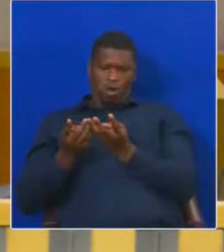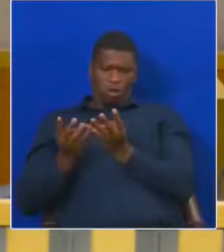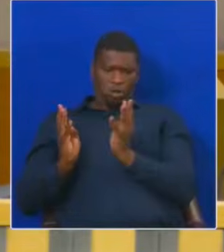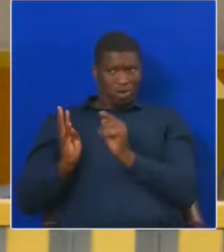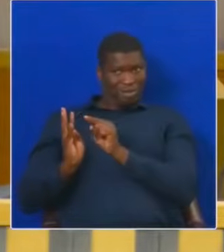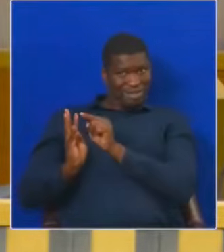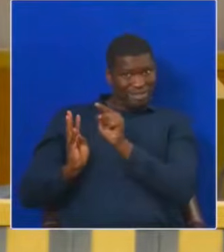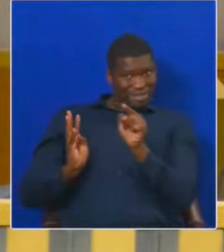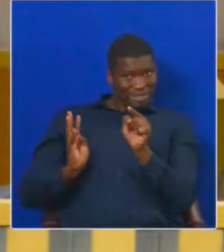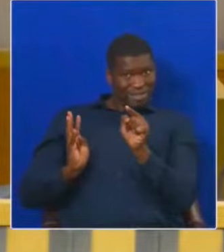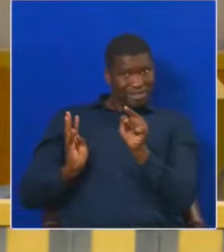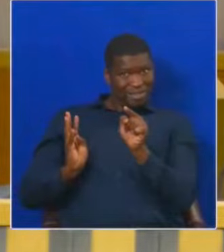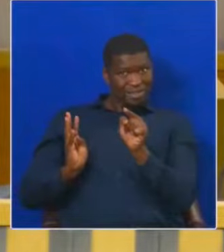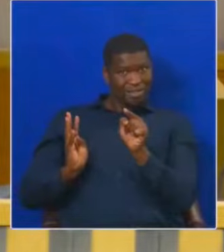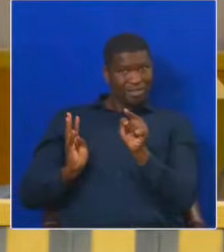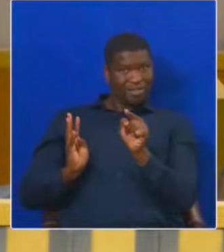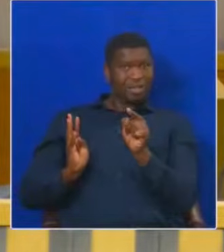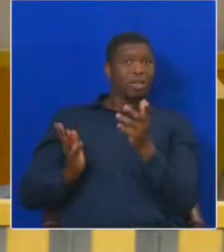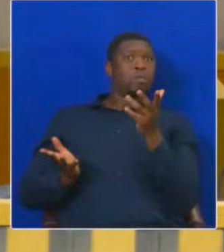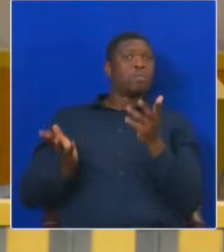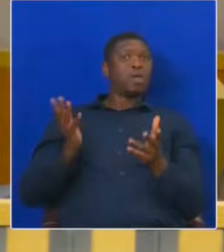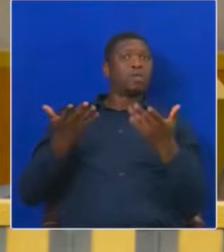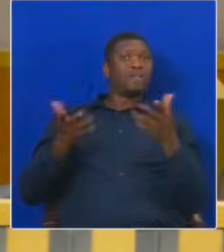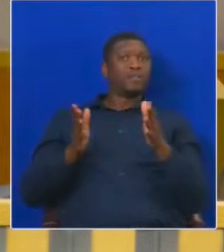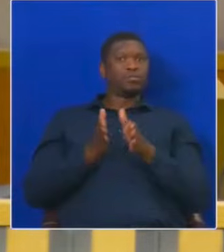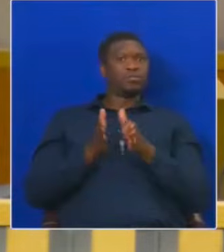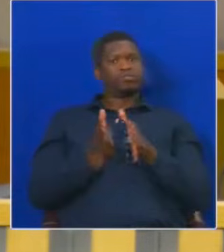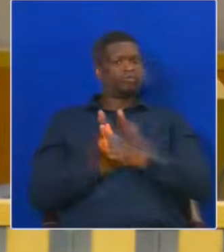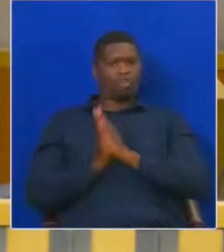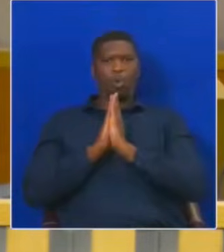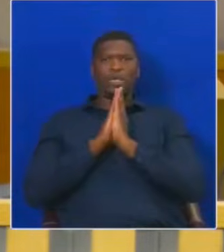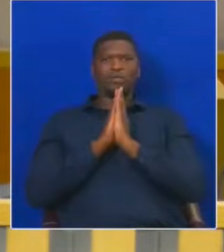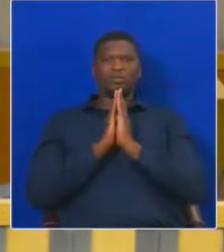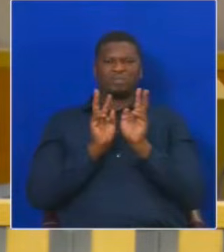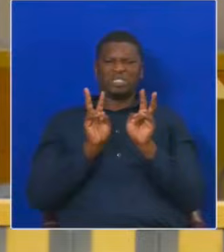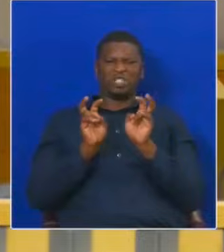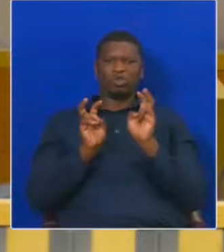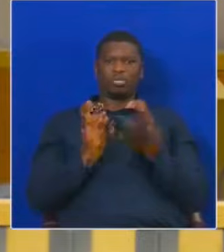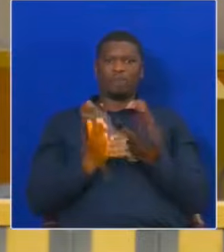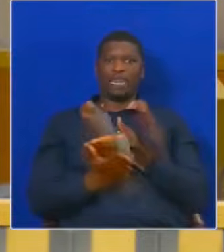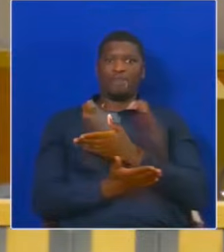then requested the matter to be removed from the court roll. Thank you.